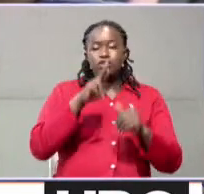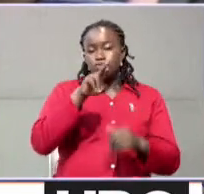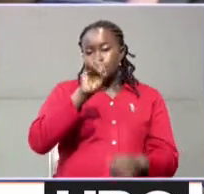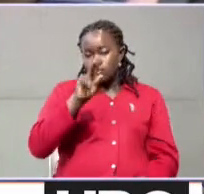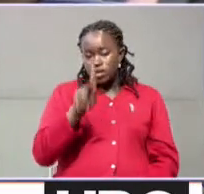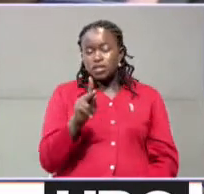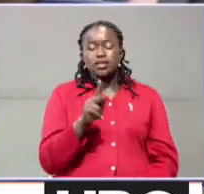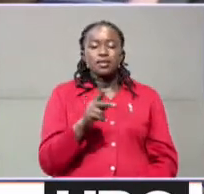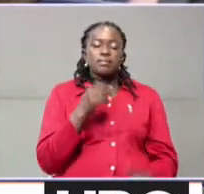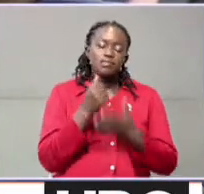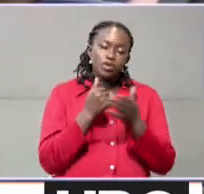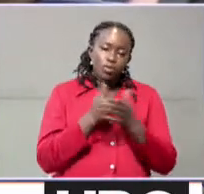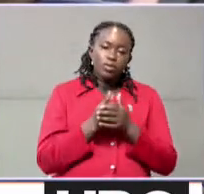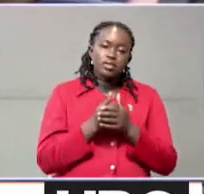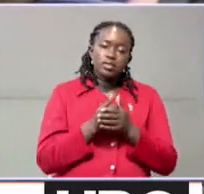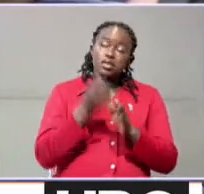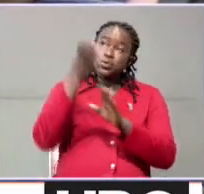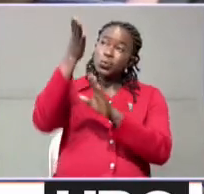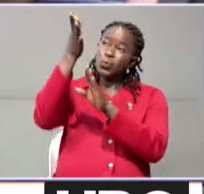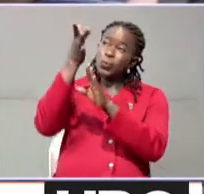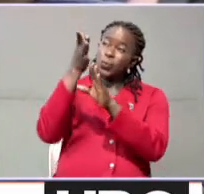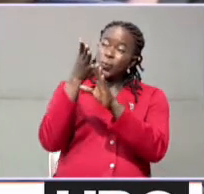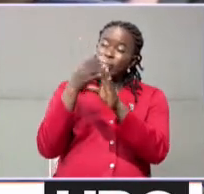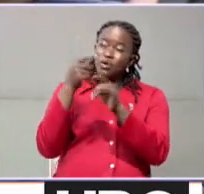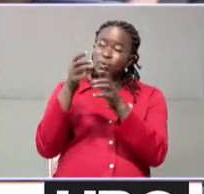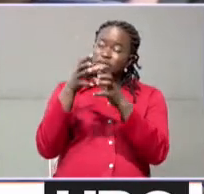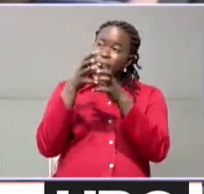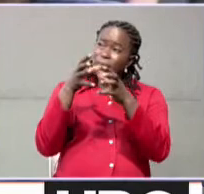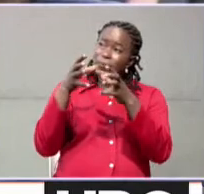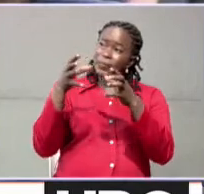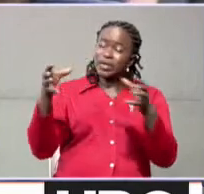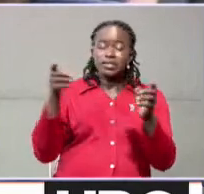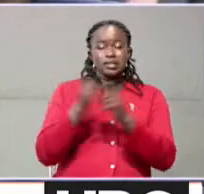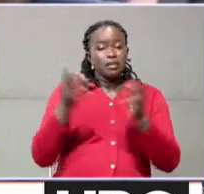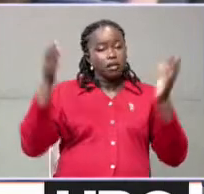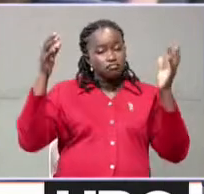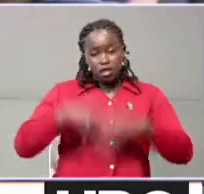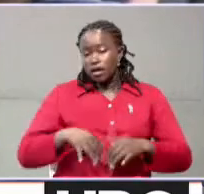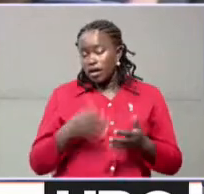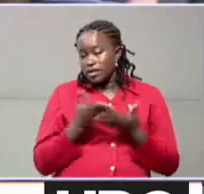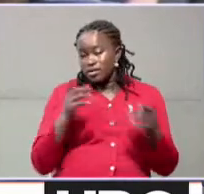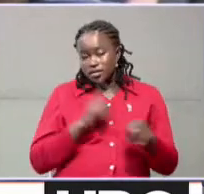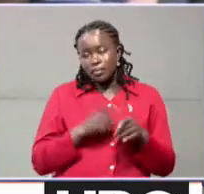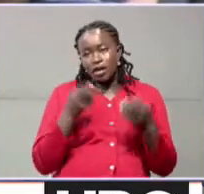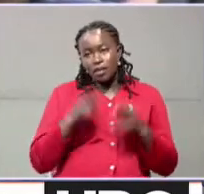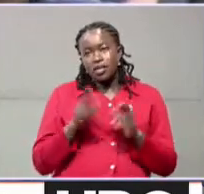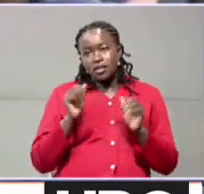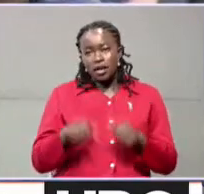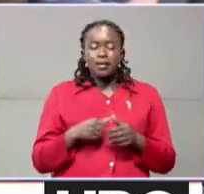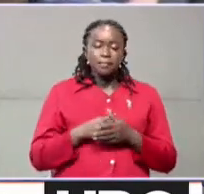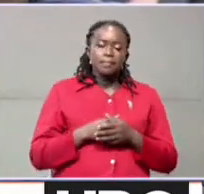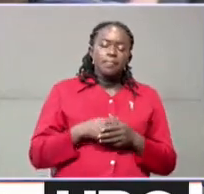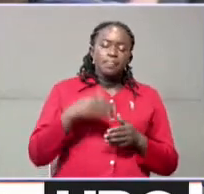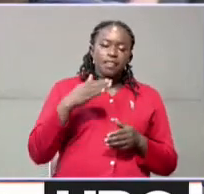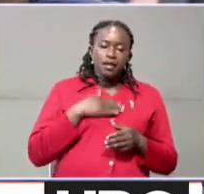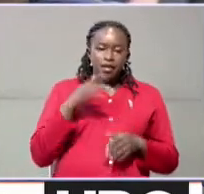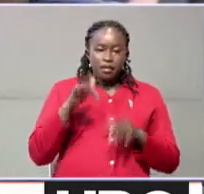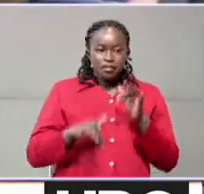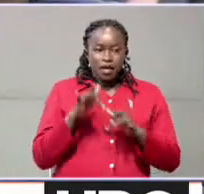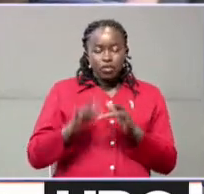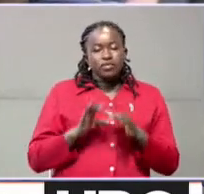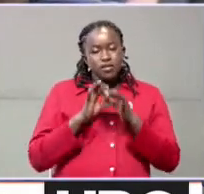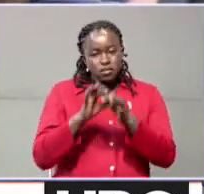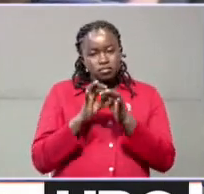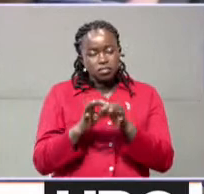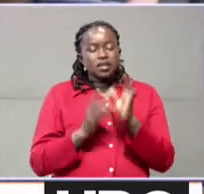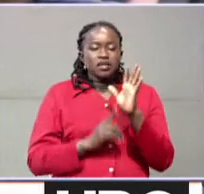due to the widening cracks and the potential landslides my office in collaboration with development